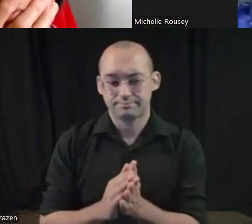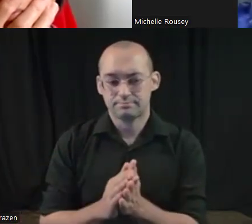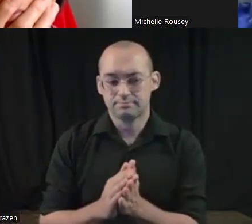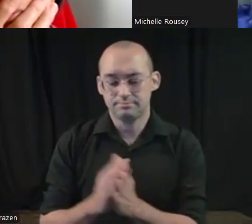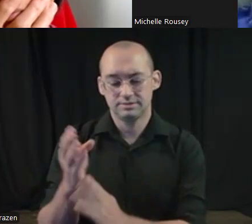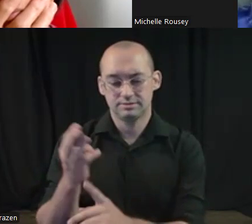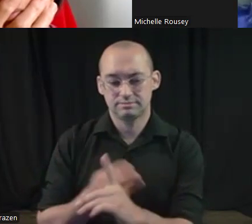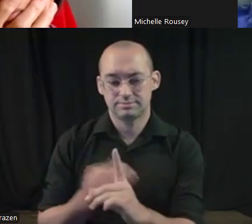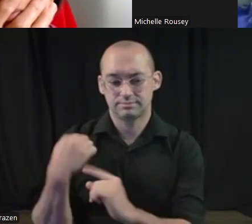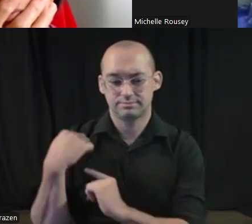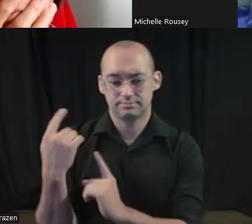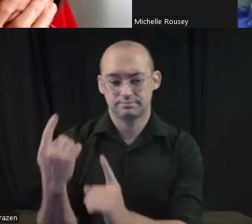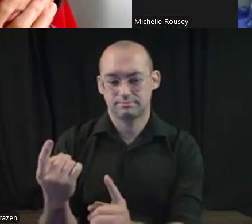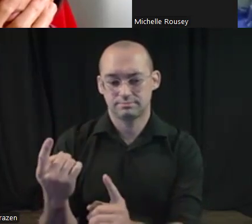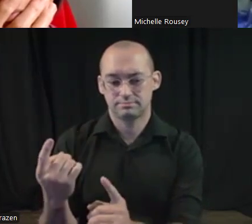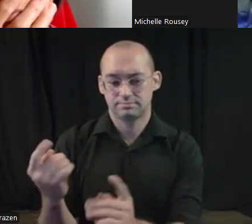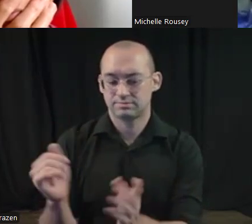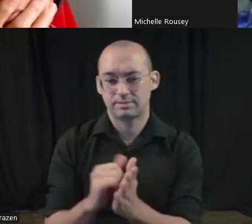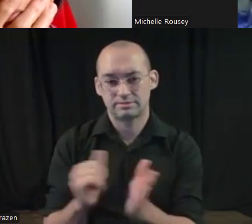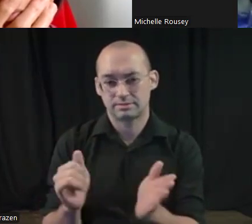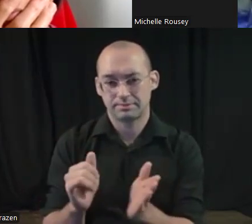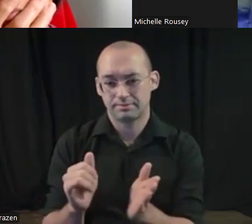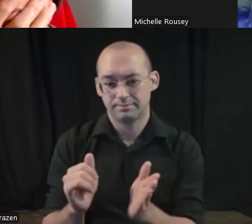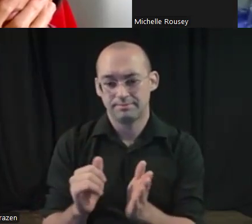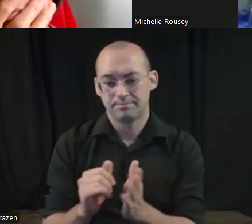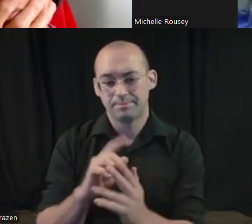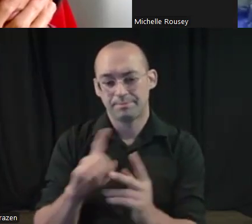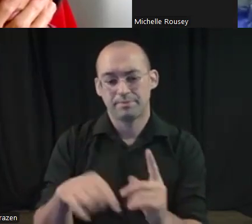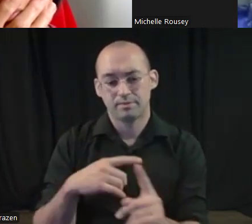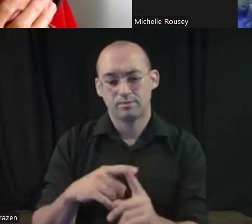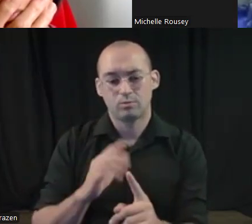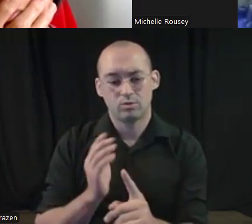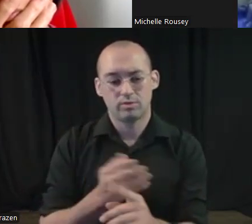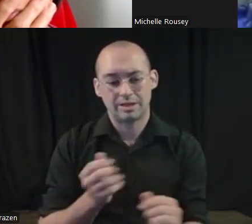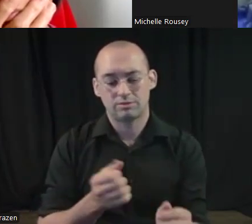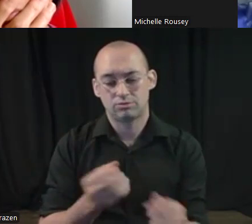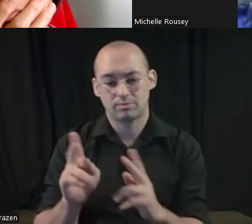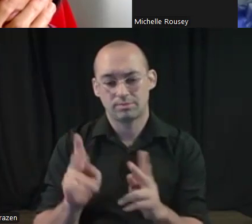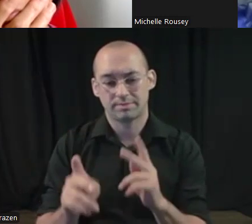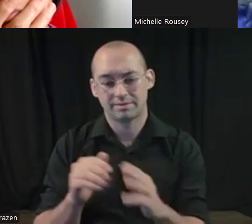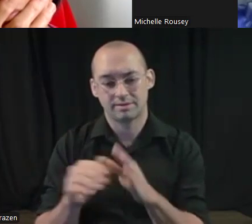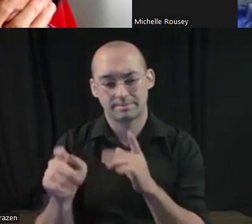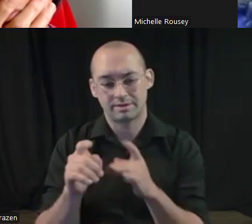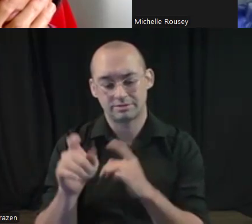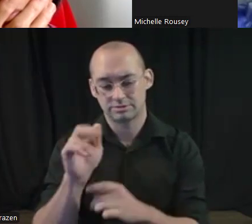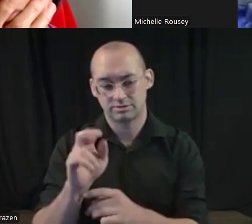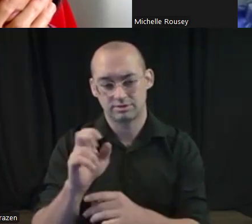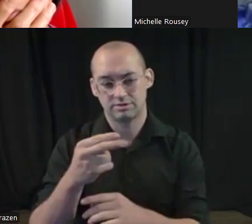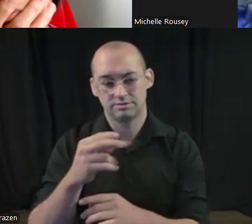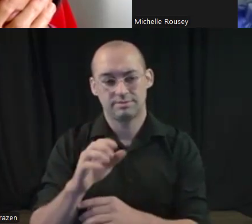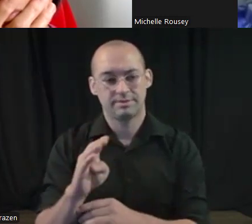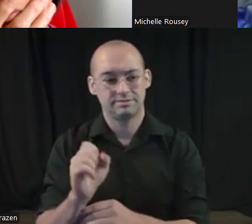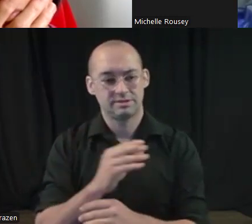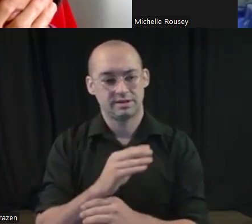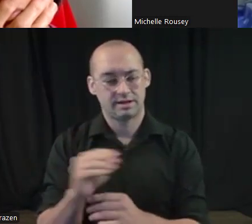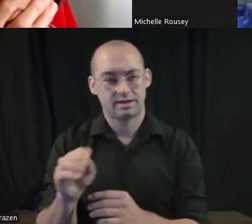impossible. When we throw people into managed care, both HCBS and medical